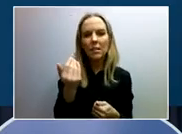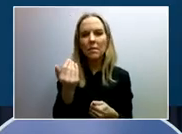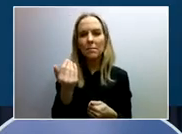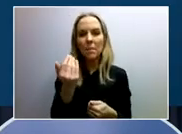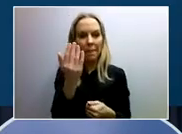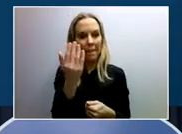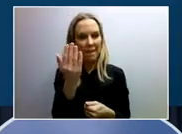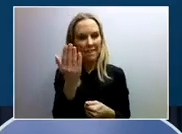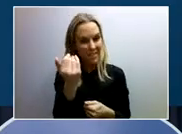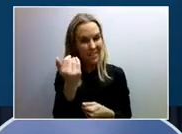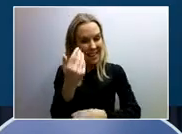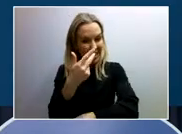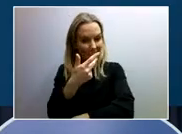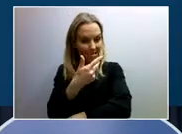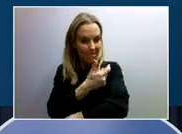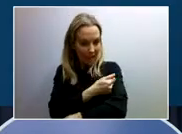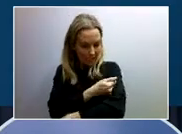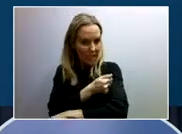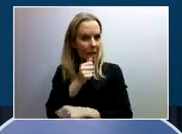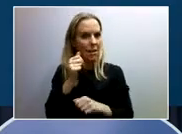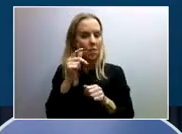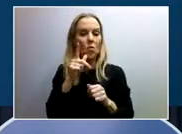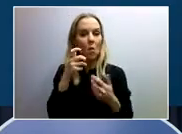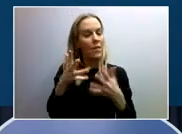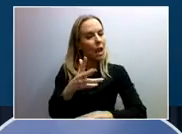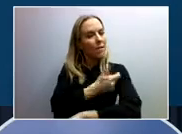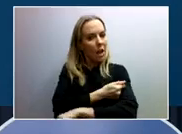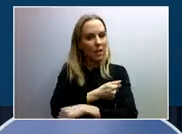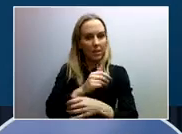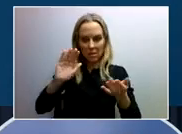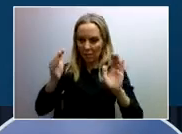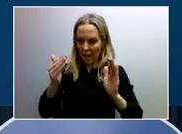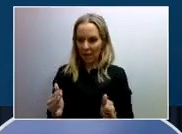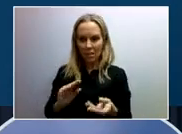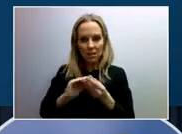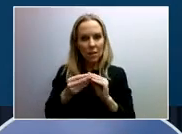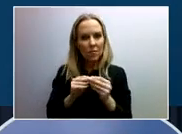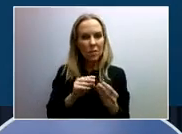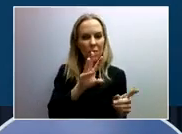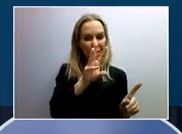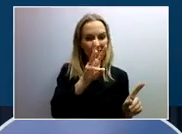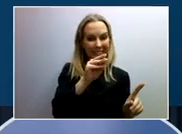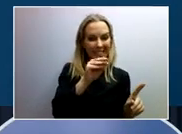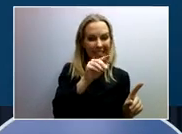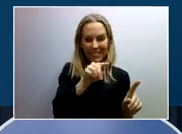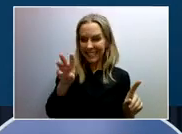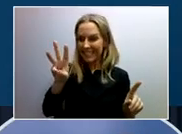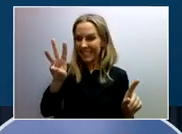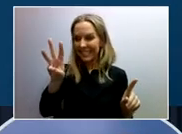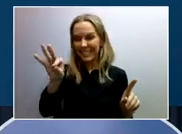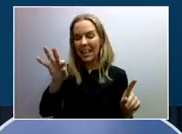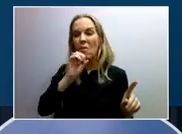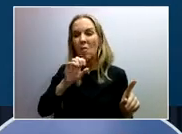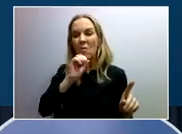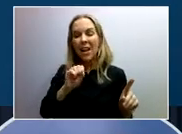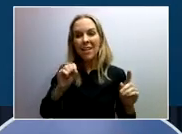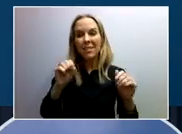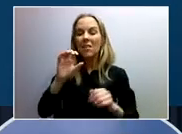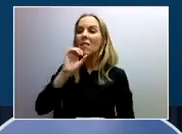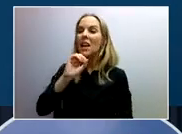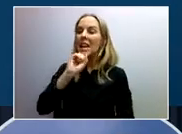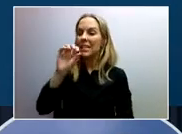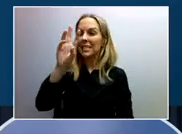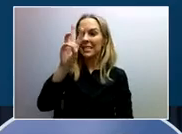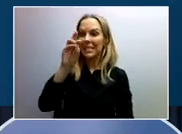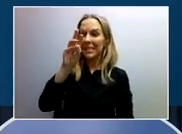vaccinated individuals. And then you look at 60 to 69. If you are vaccinated,